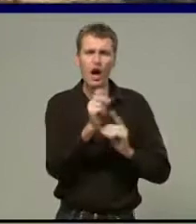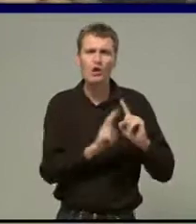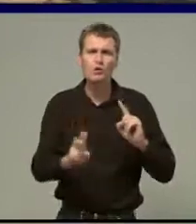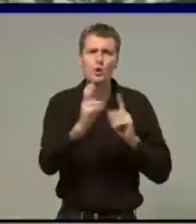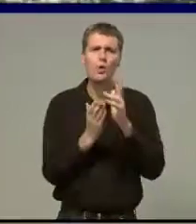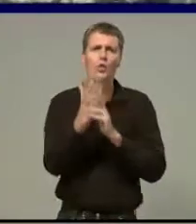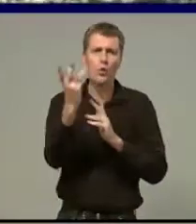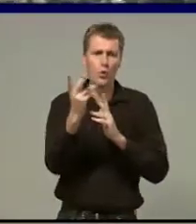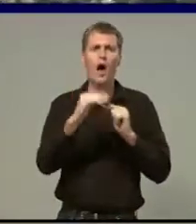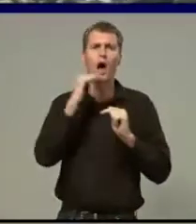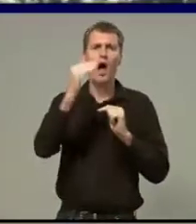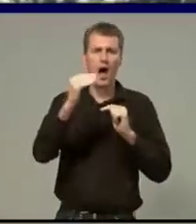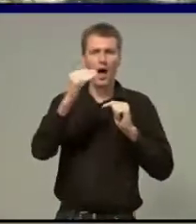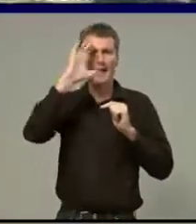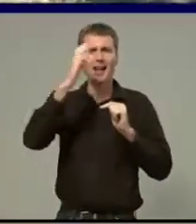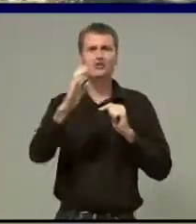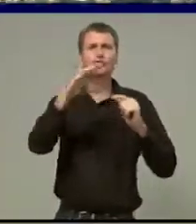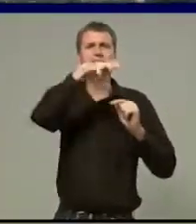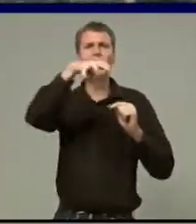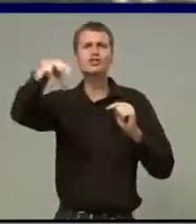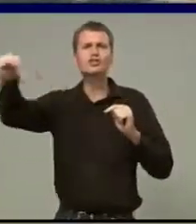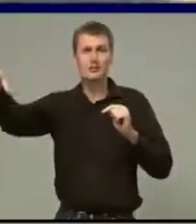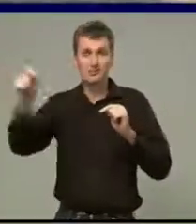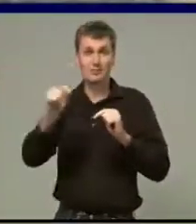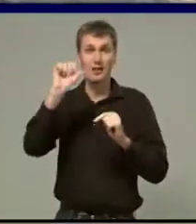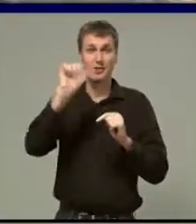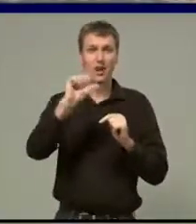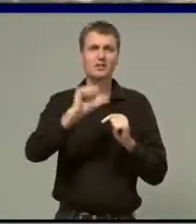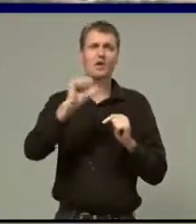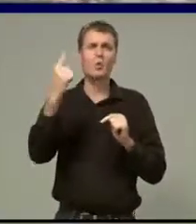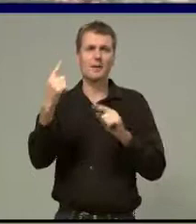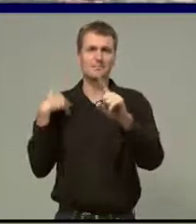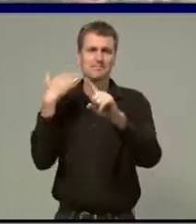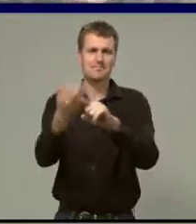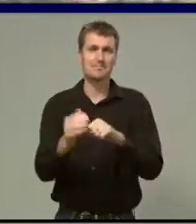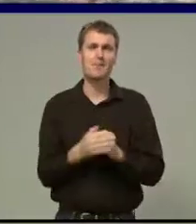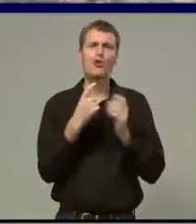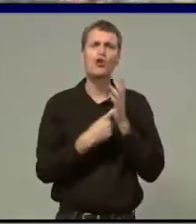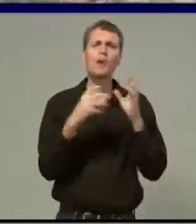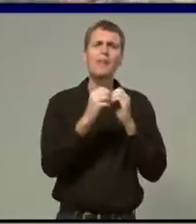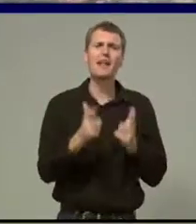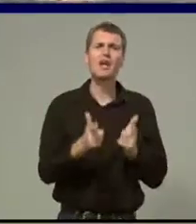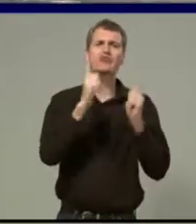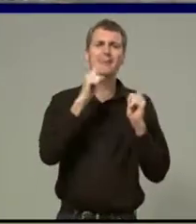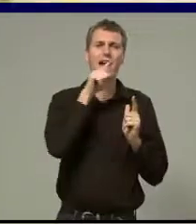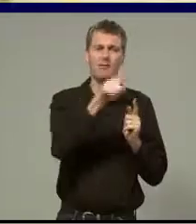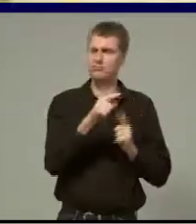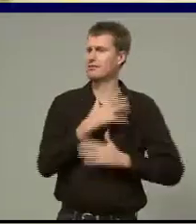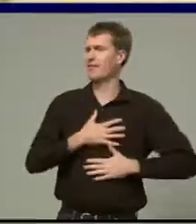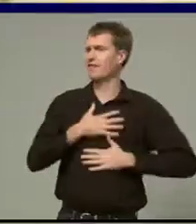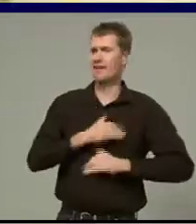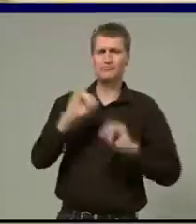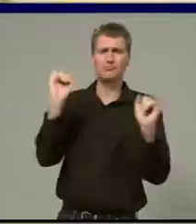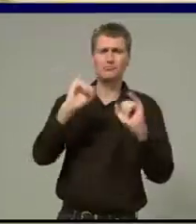Country stations since 1991. High Country Explorer Tours director Rod Bennett is devastated. Without Flock Hill,